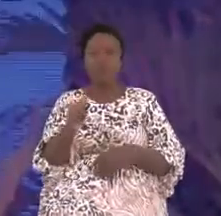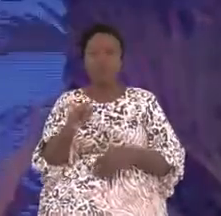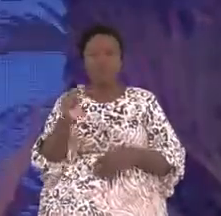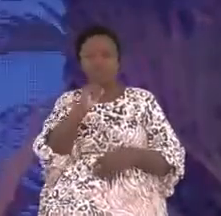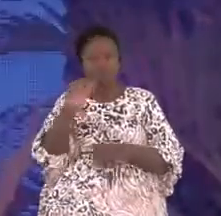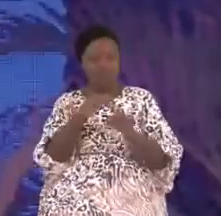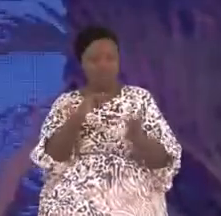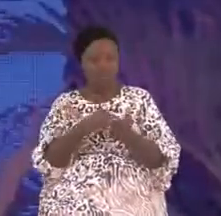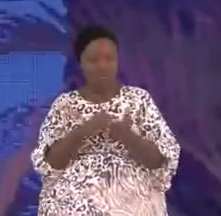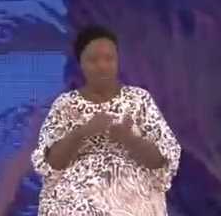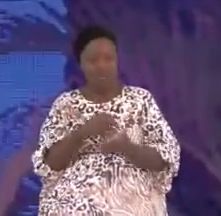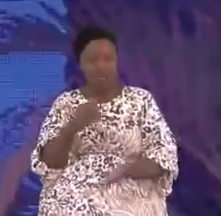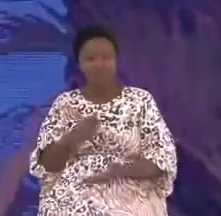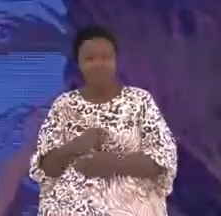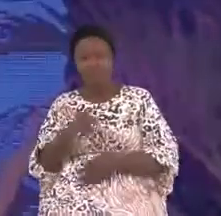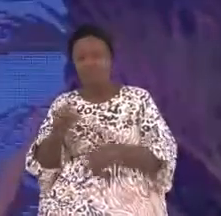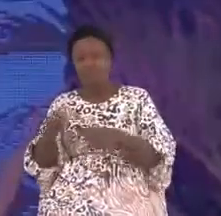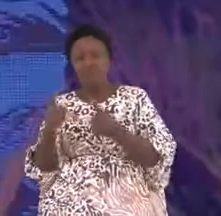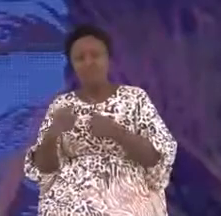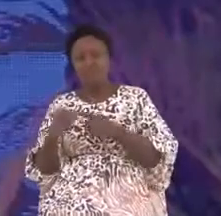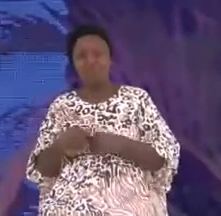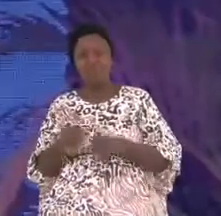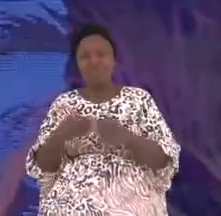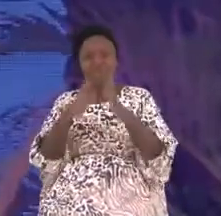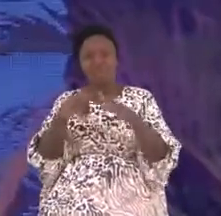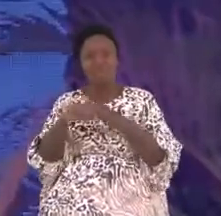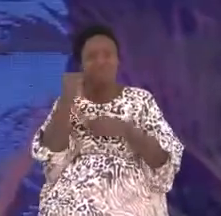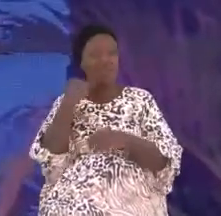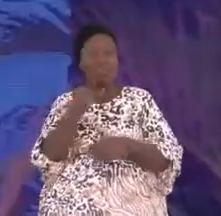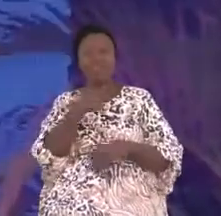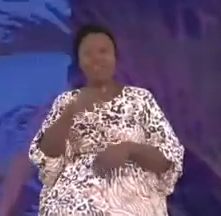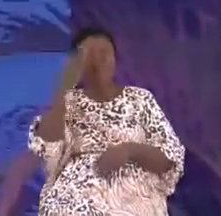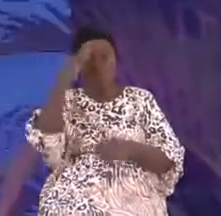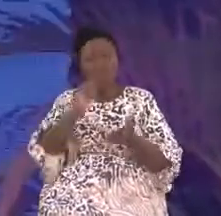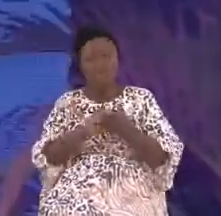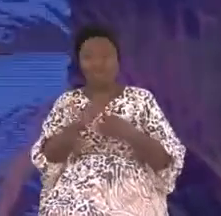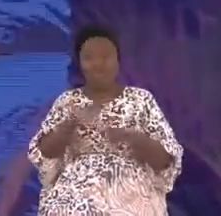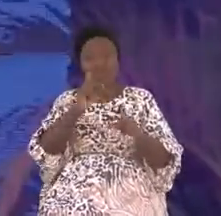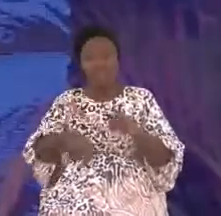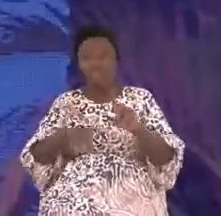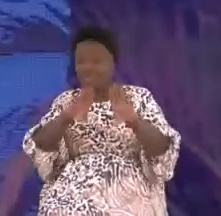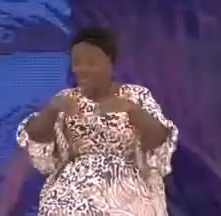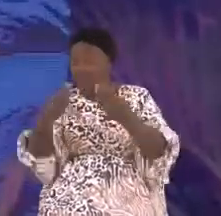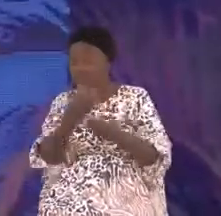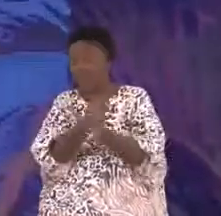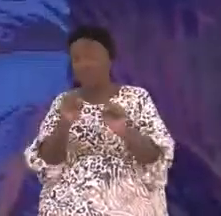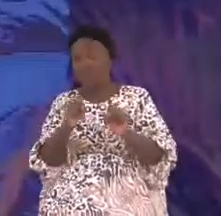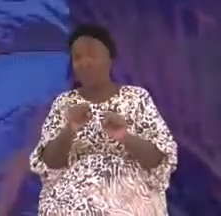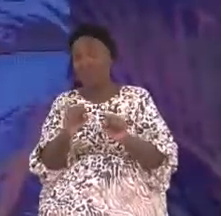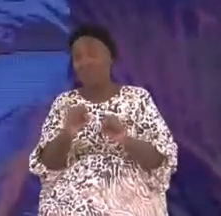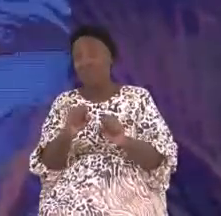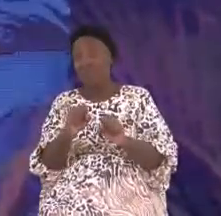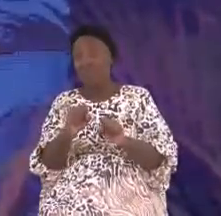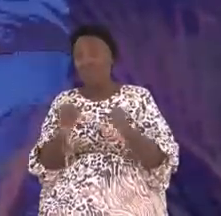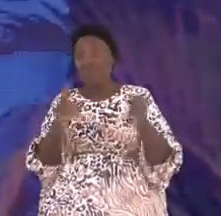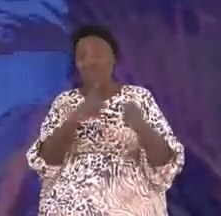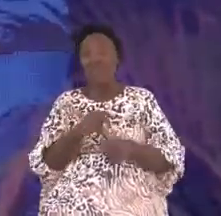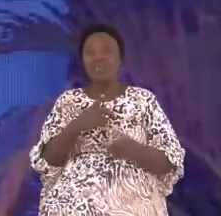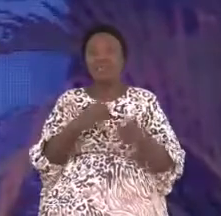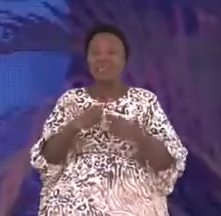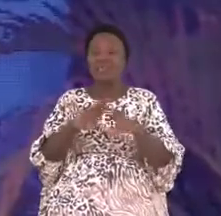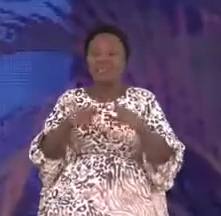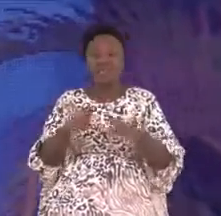israel elders they don't they cannot give salvation they can lead us to christ they can lead us to the source of